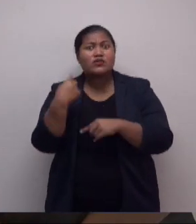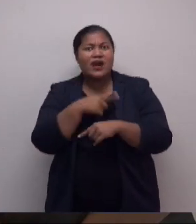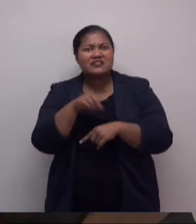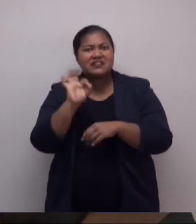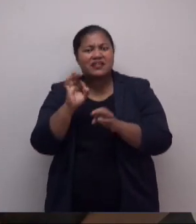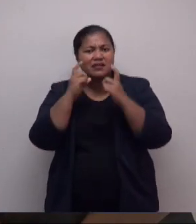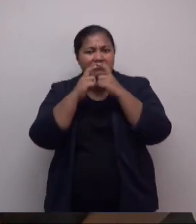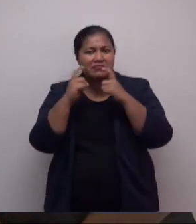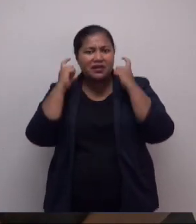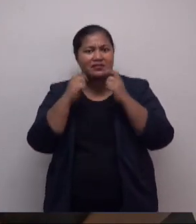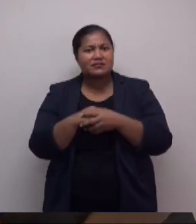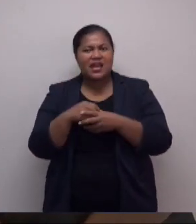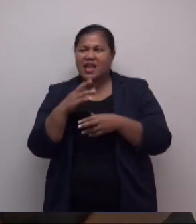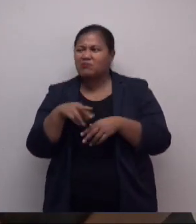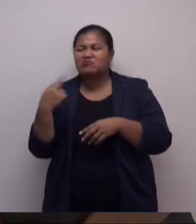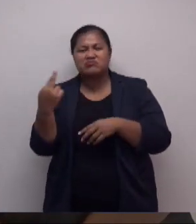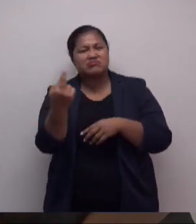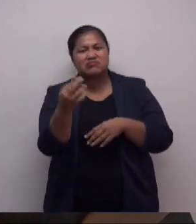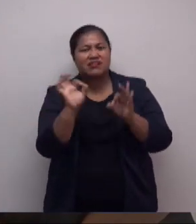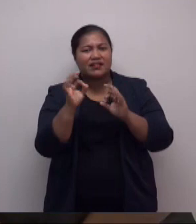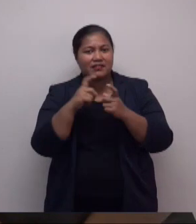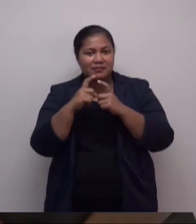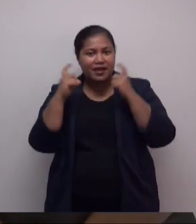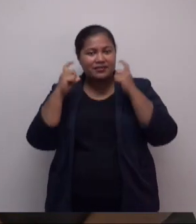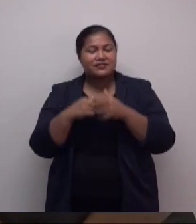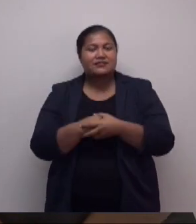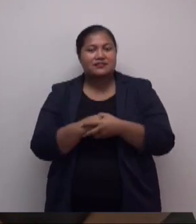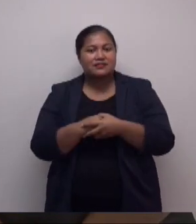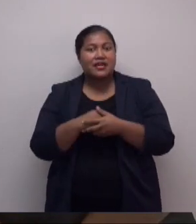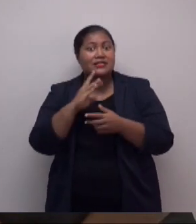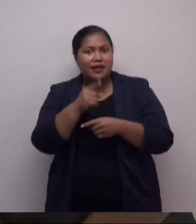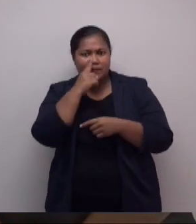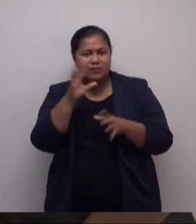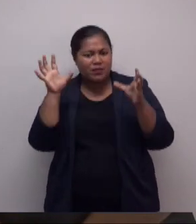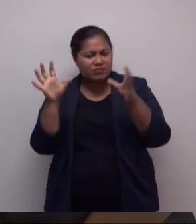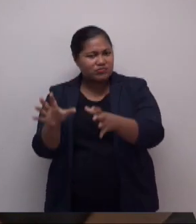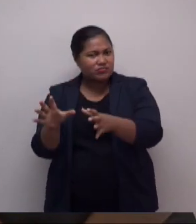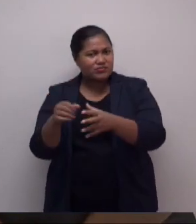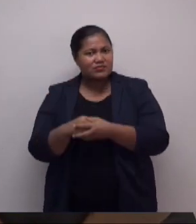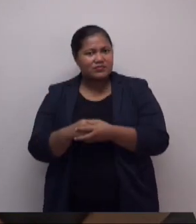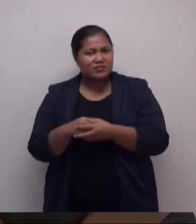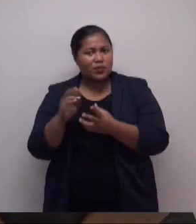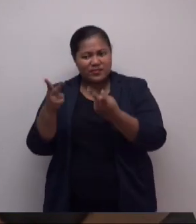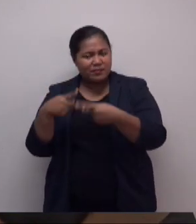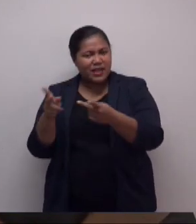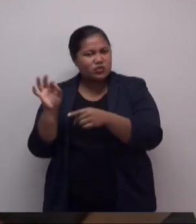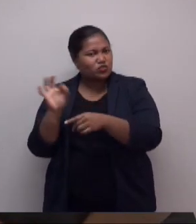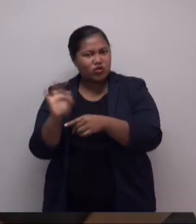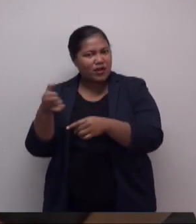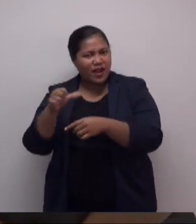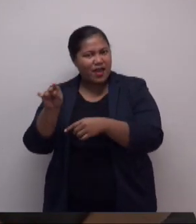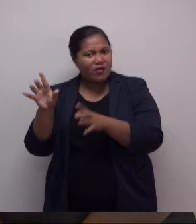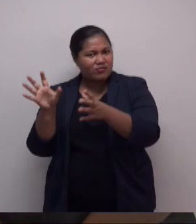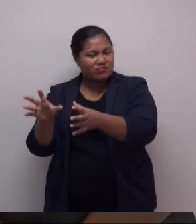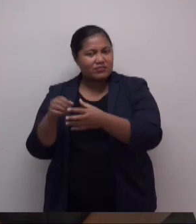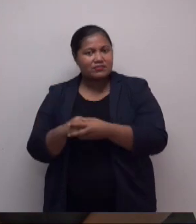masks with us everywhere we went. Too often, people were crowding where they should not have been.